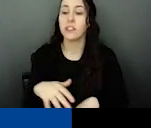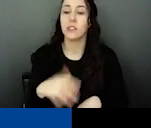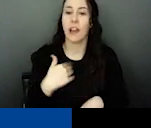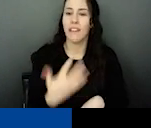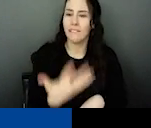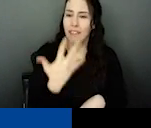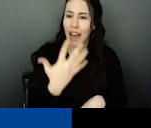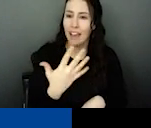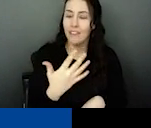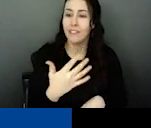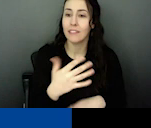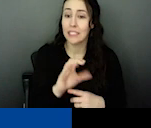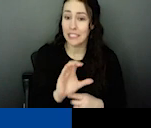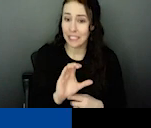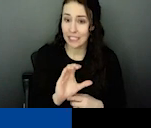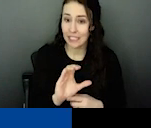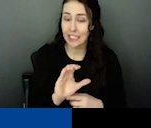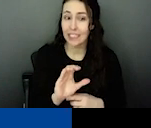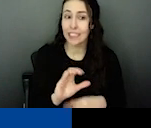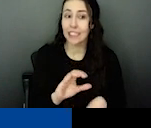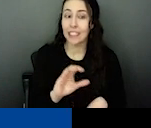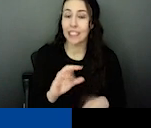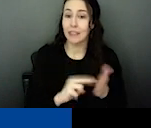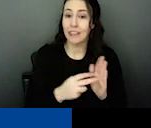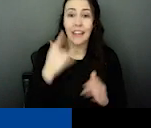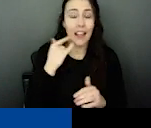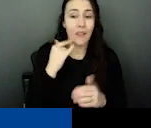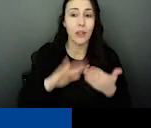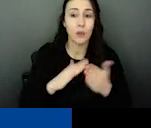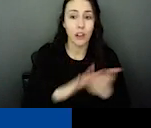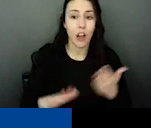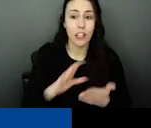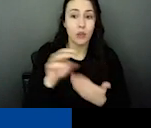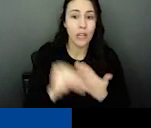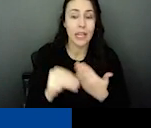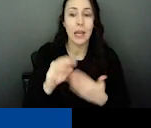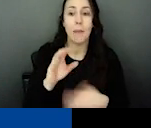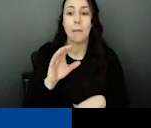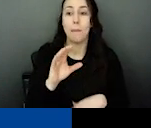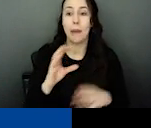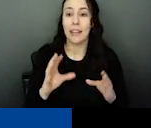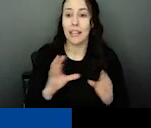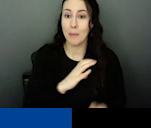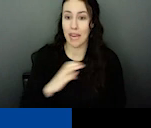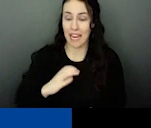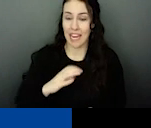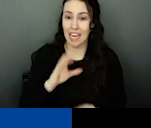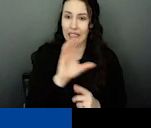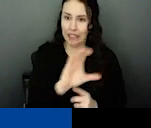5C, which stands for the California Community Colleges Curriculum Committee. And then we also